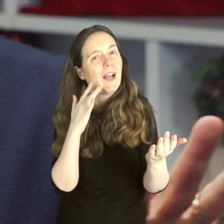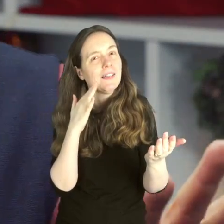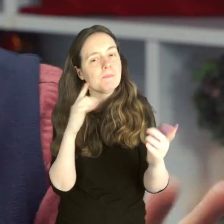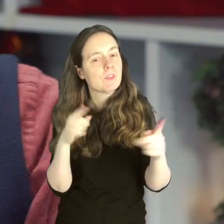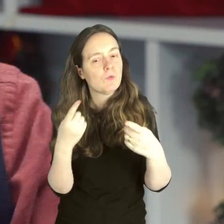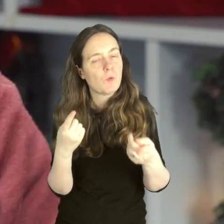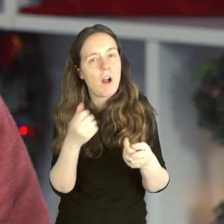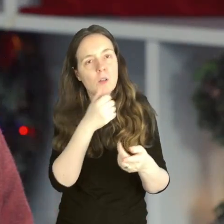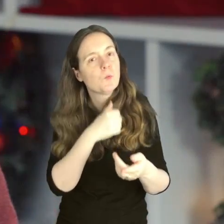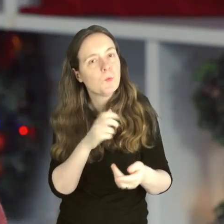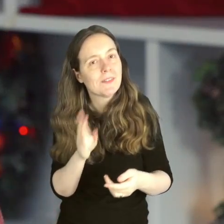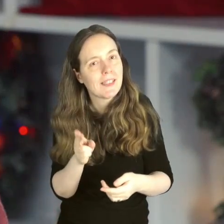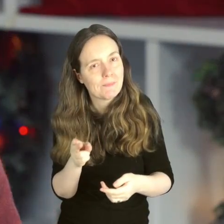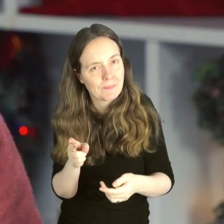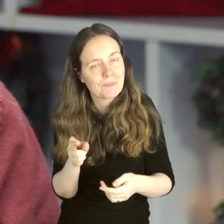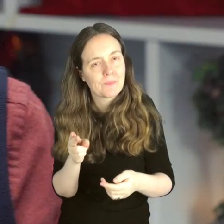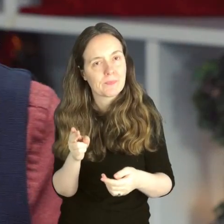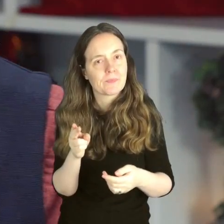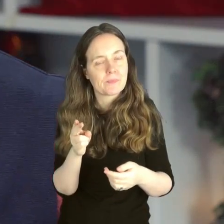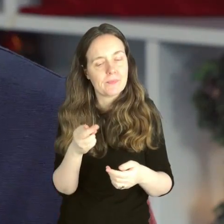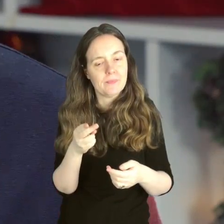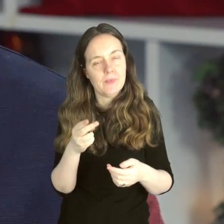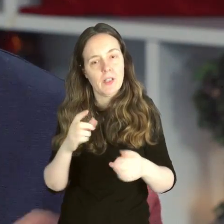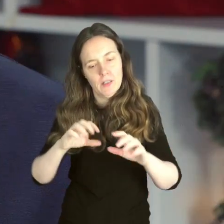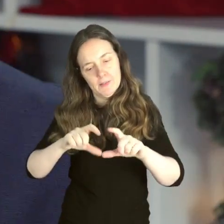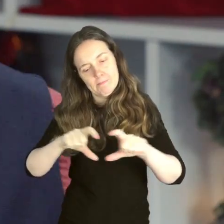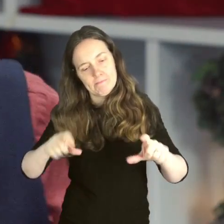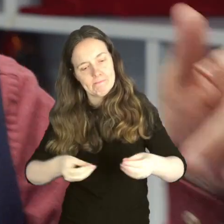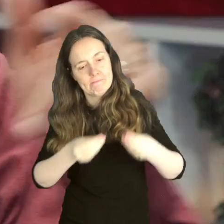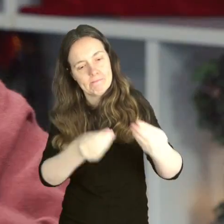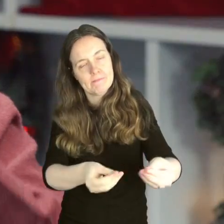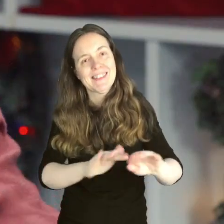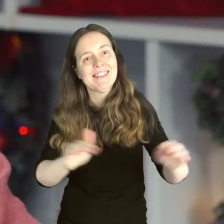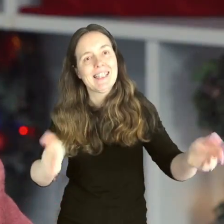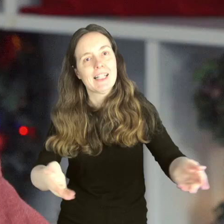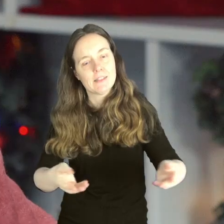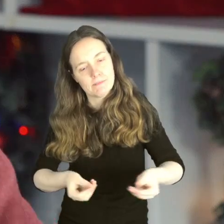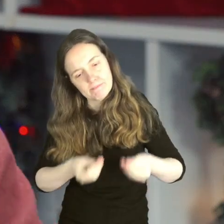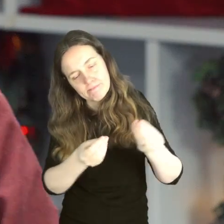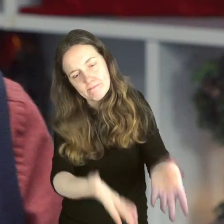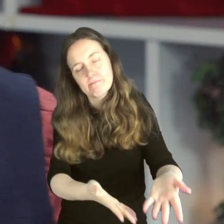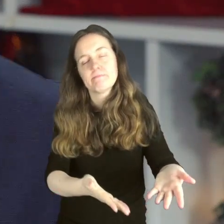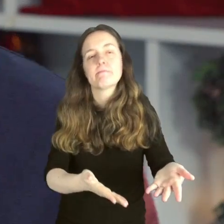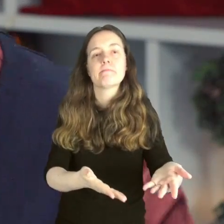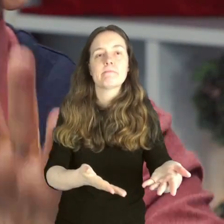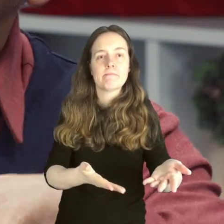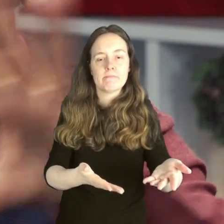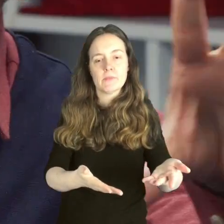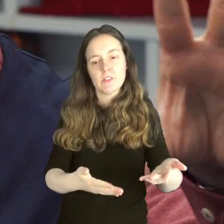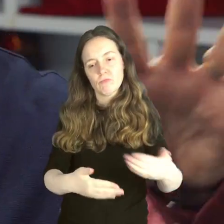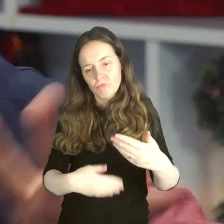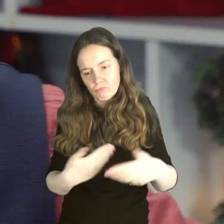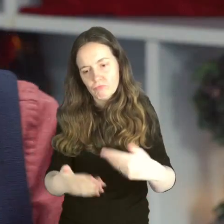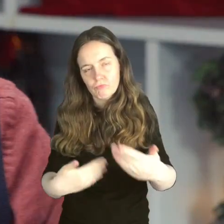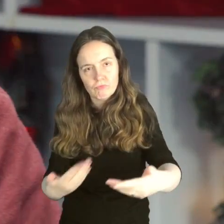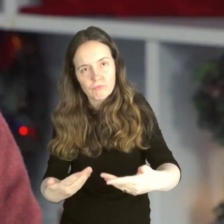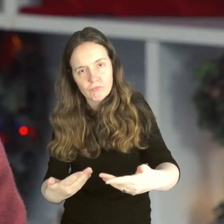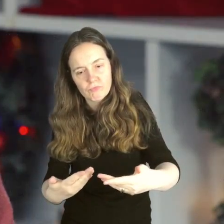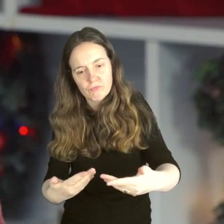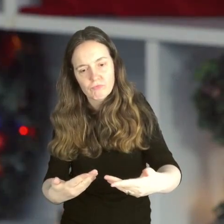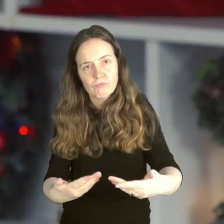and I left it on my desk, and then within days and weeks, it got covered up.